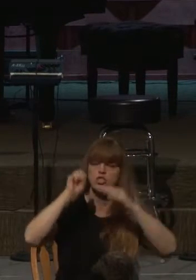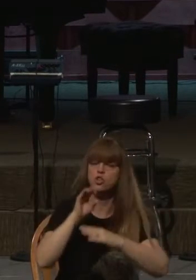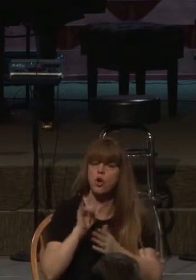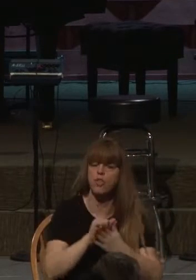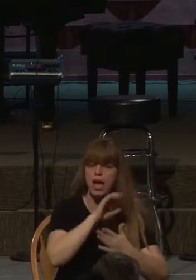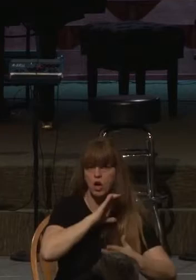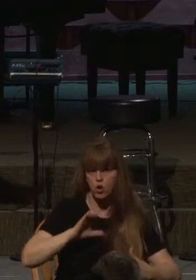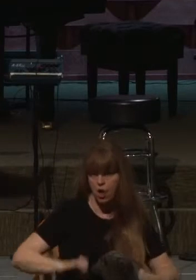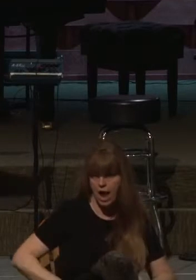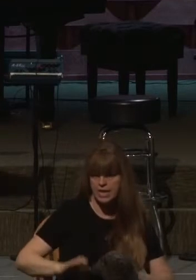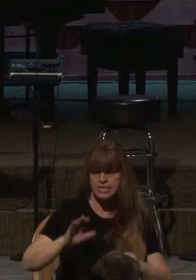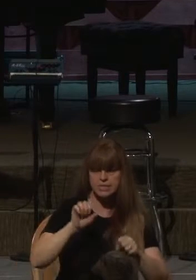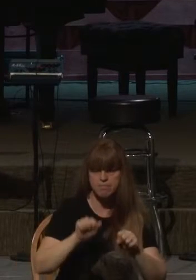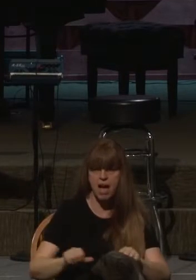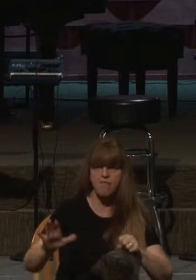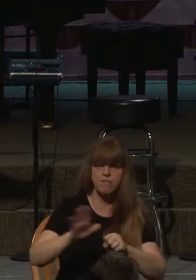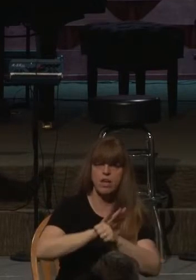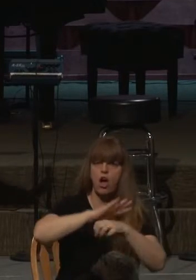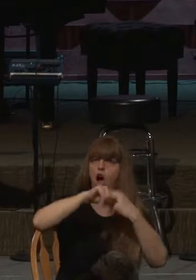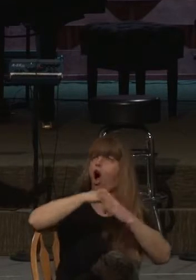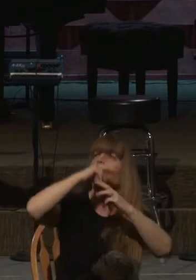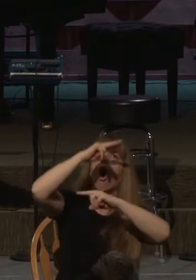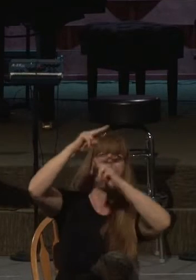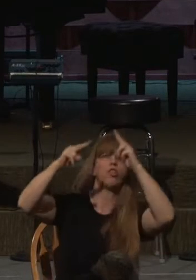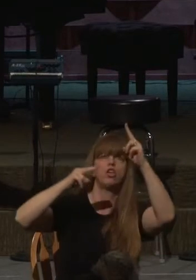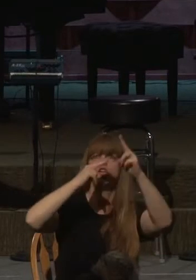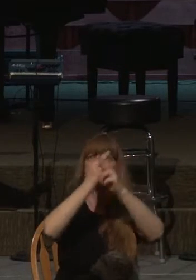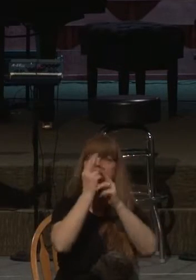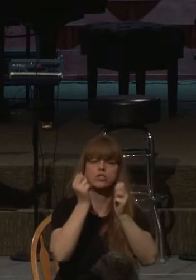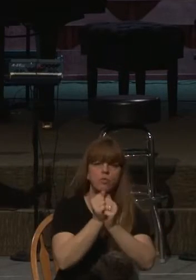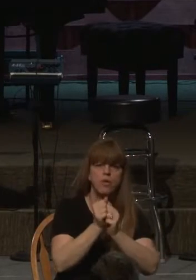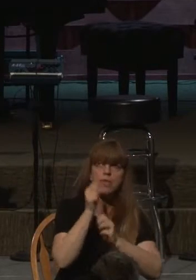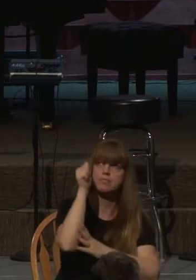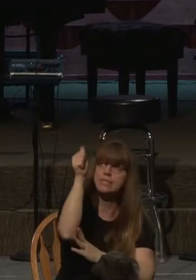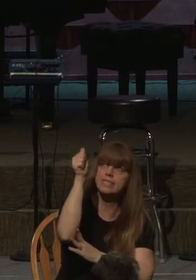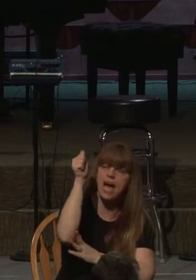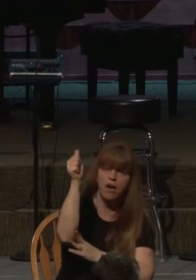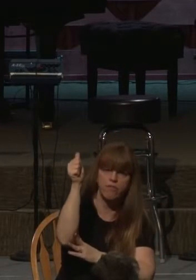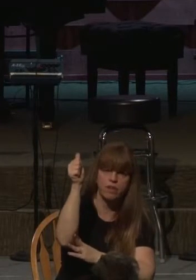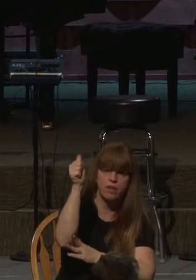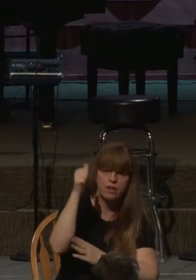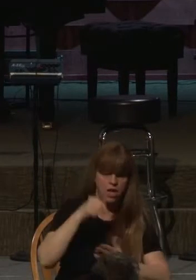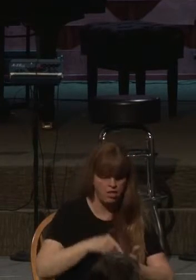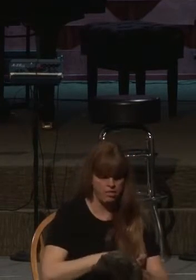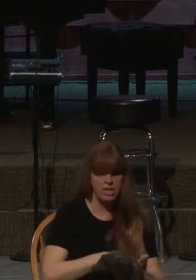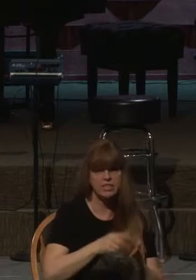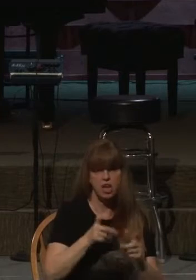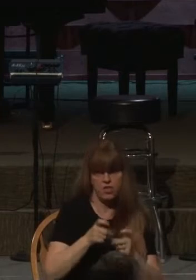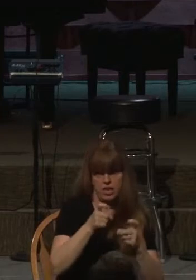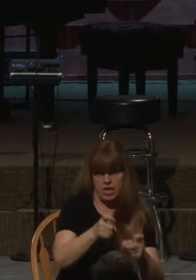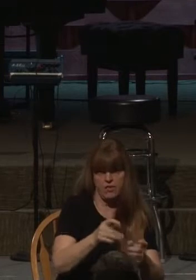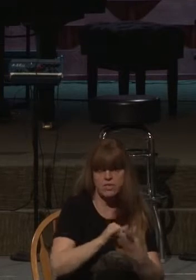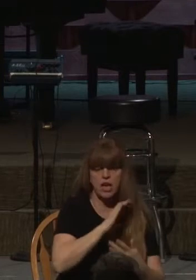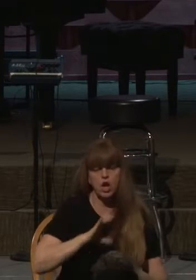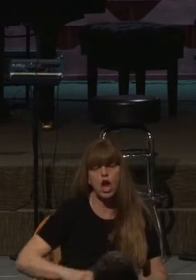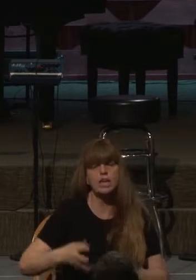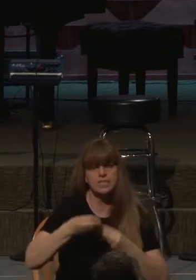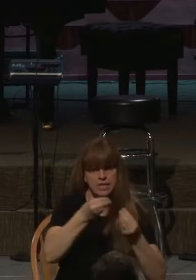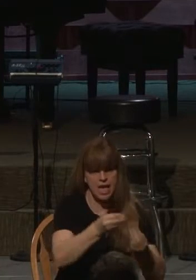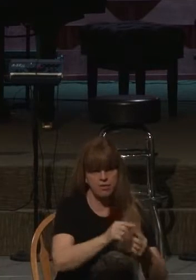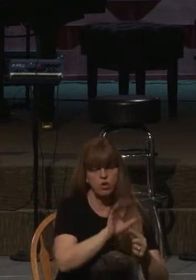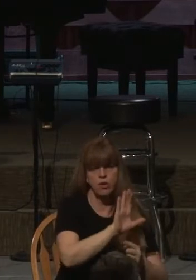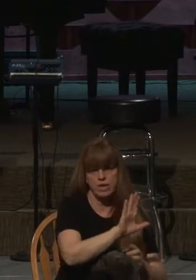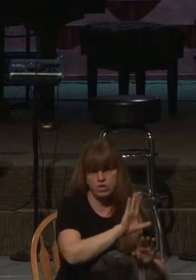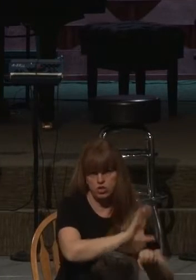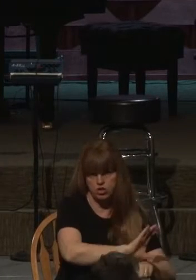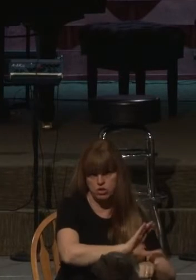might fill the entire universe with himself. Now these are the gifts Christ gave to his church. Now by the